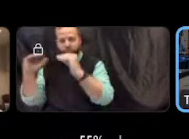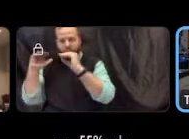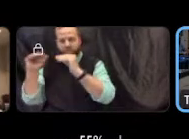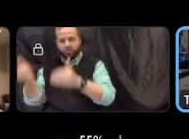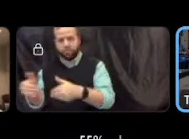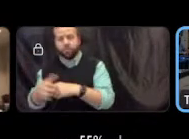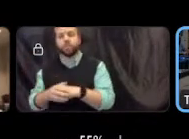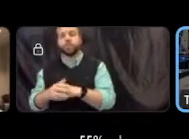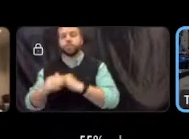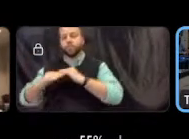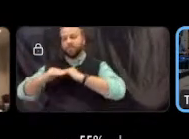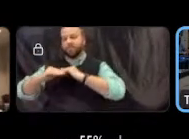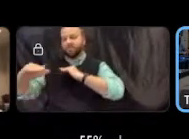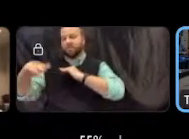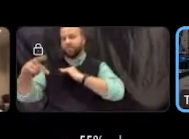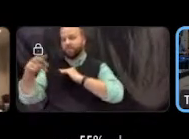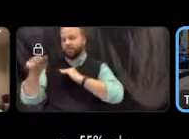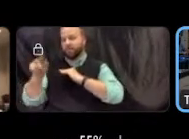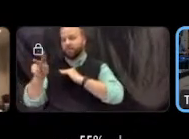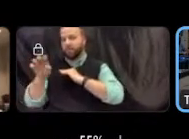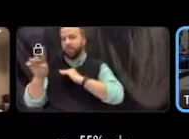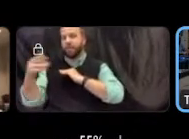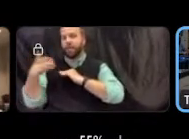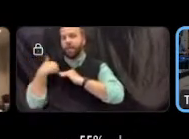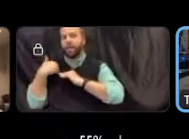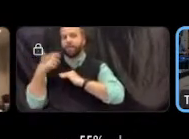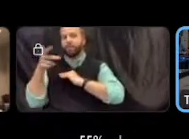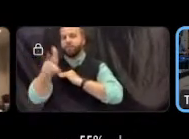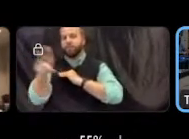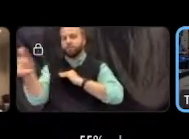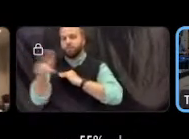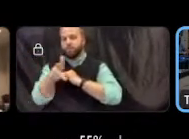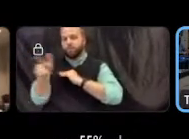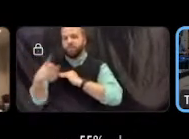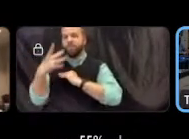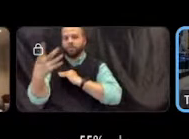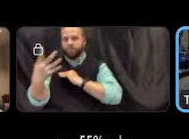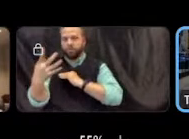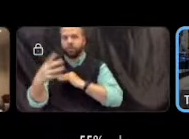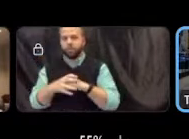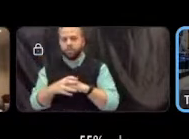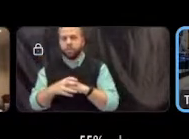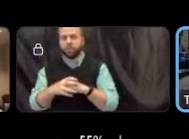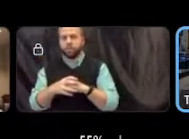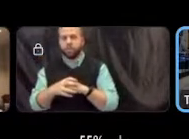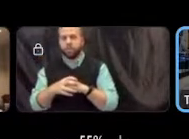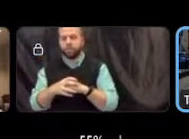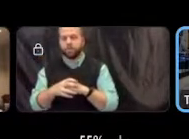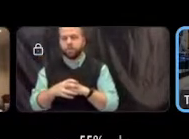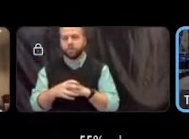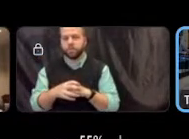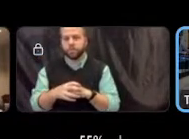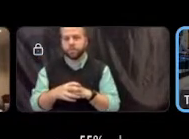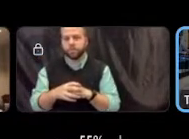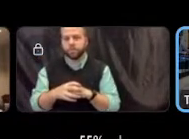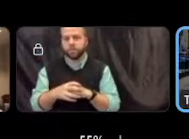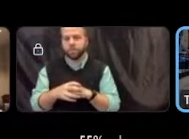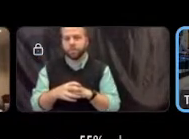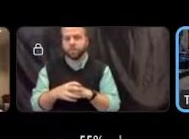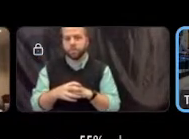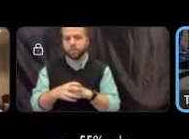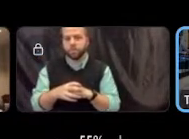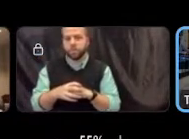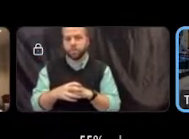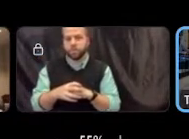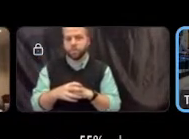paved driveway extends from Cherokee Circle and provides 4 parking spaces. Staff feels that the parking will be sufficient to serve the proposed use. The applicant